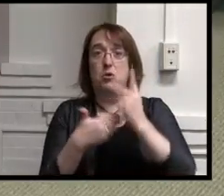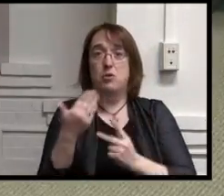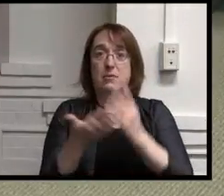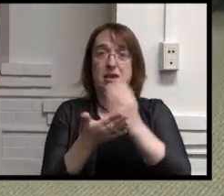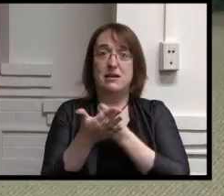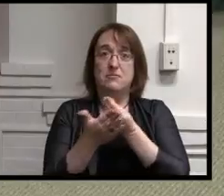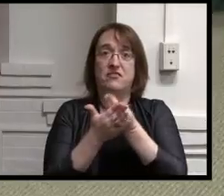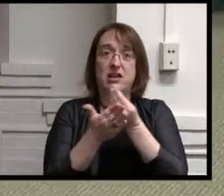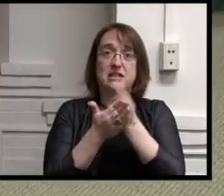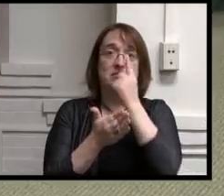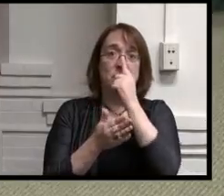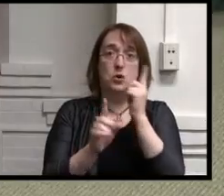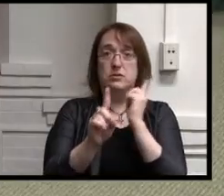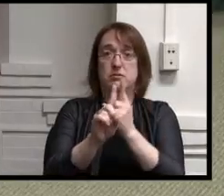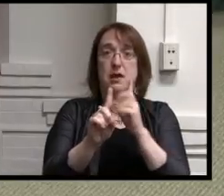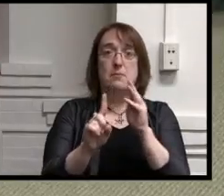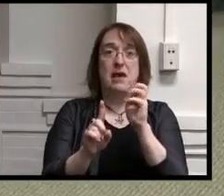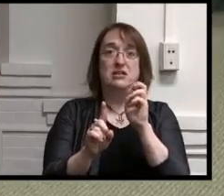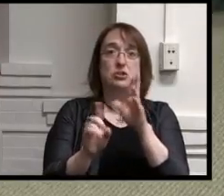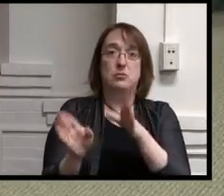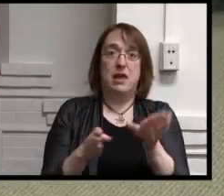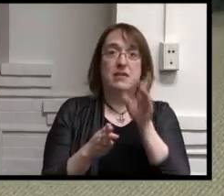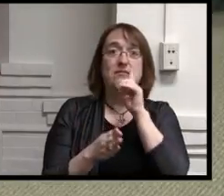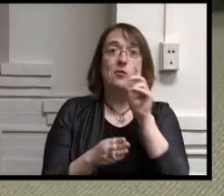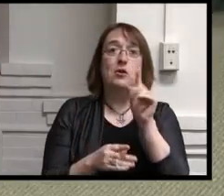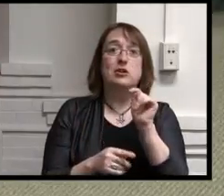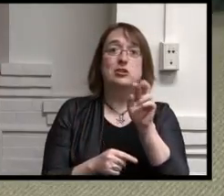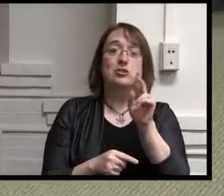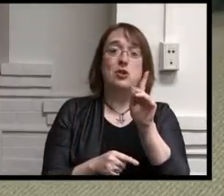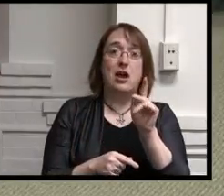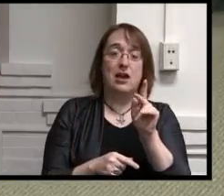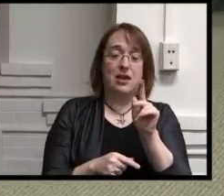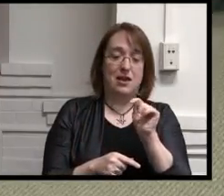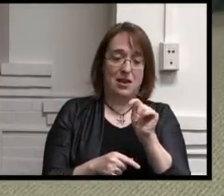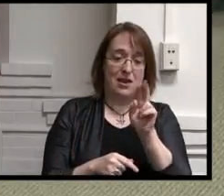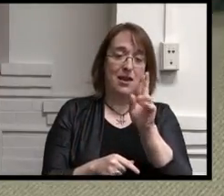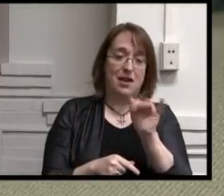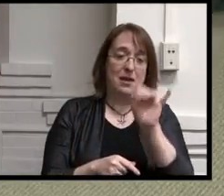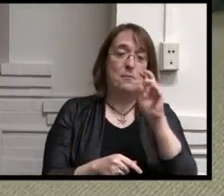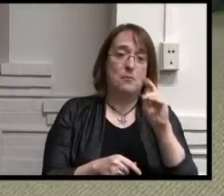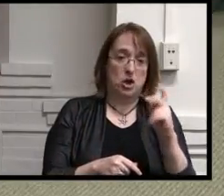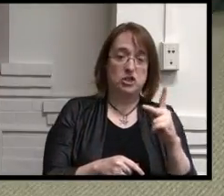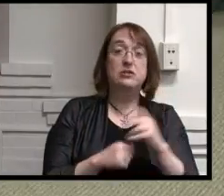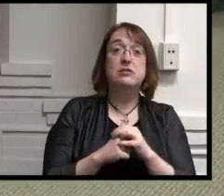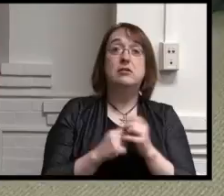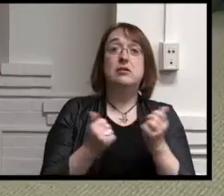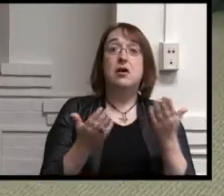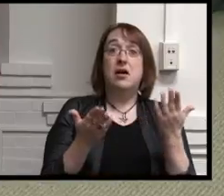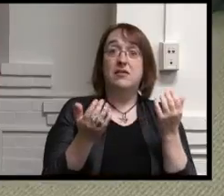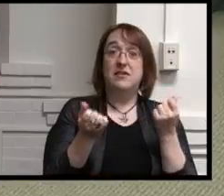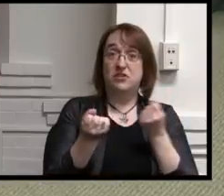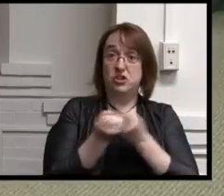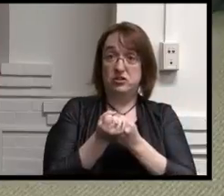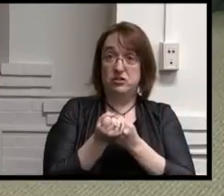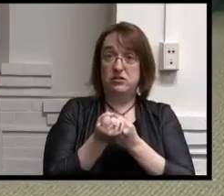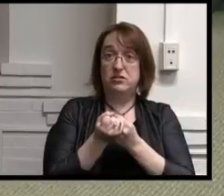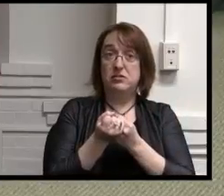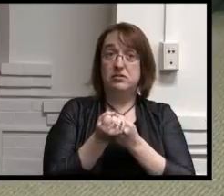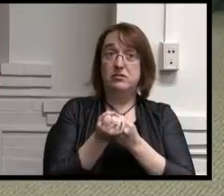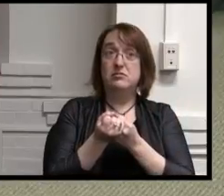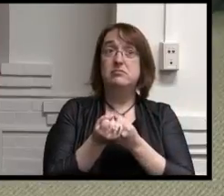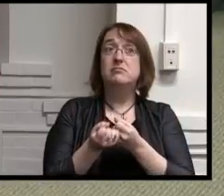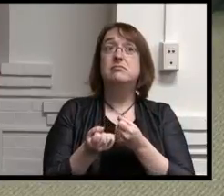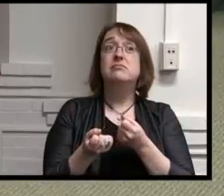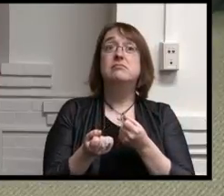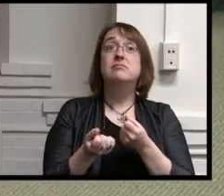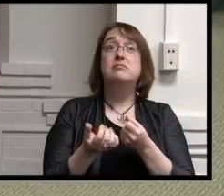to work towards the master plan for Tri-Park. Any further discussion? Hearing none, all those in favor, please say aye. Aye. Anybody opposed or